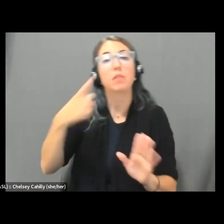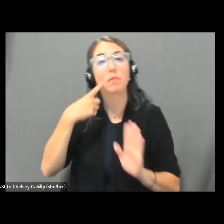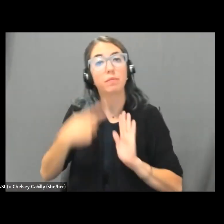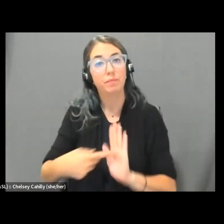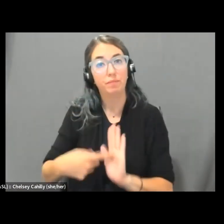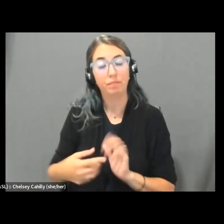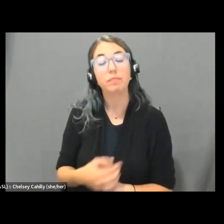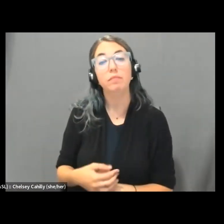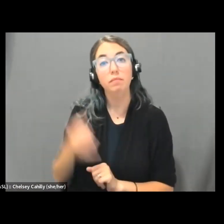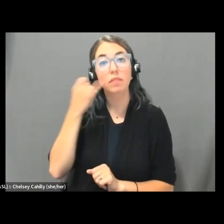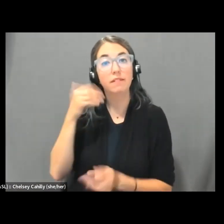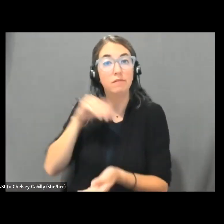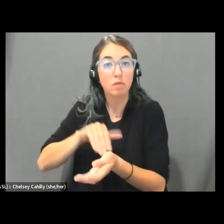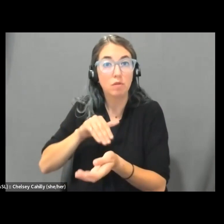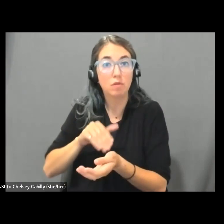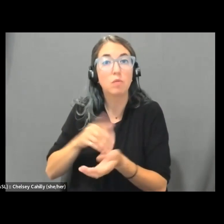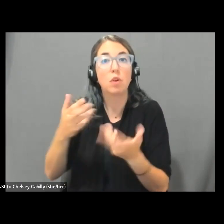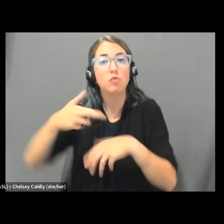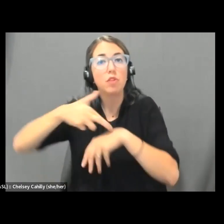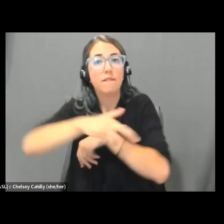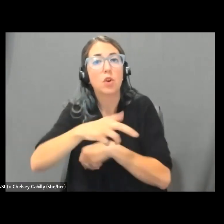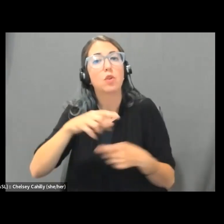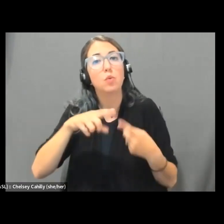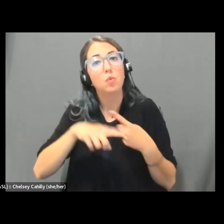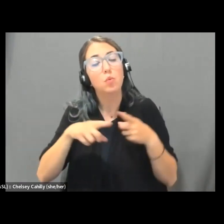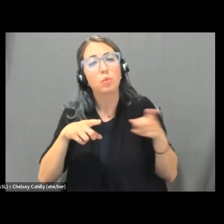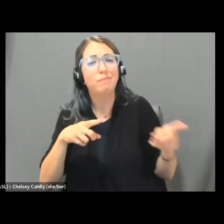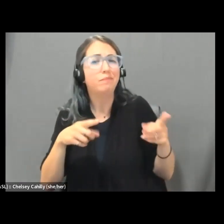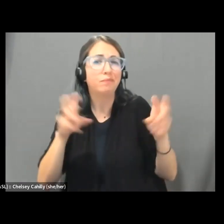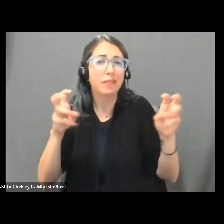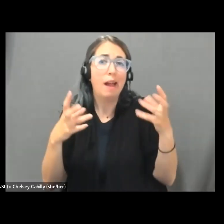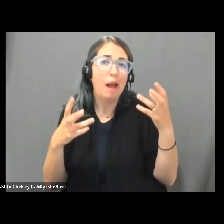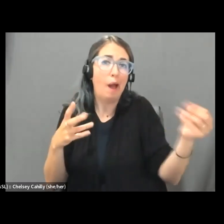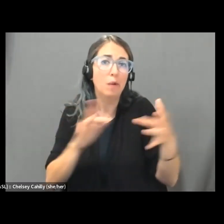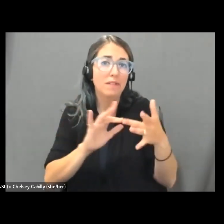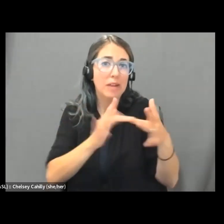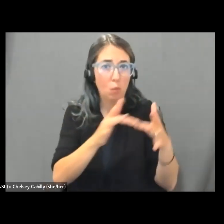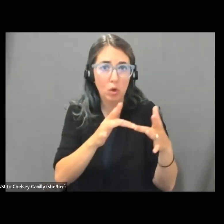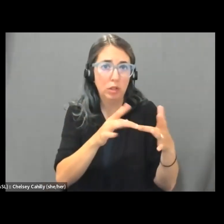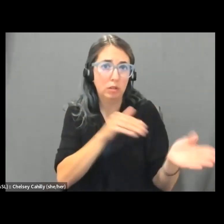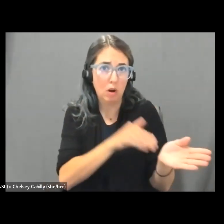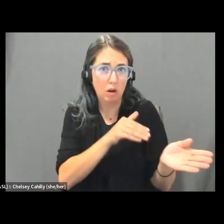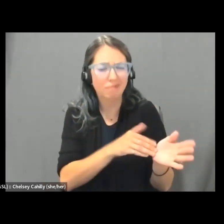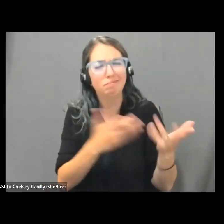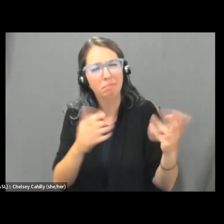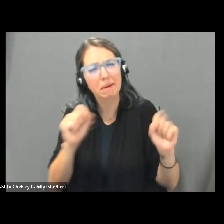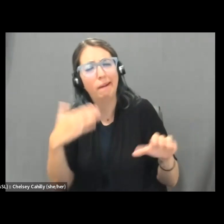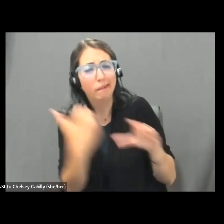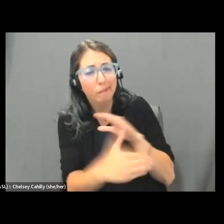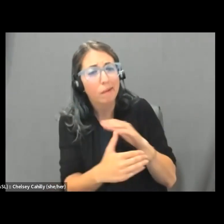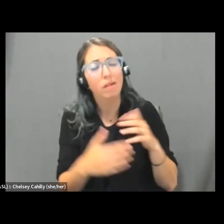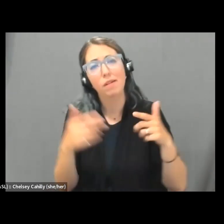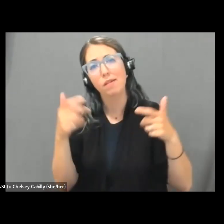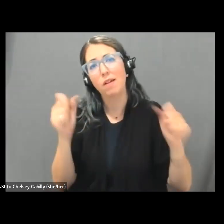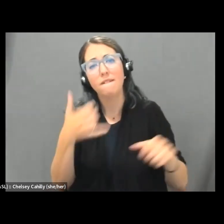to an out-of-network participant, you can still send that participant an email or perhaps give them a call on the phone, but that referral won't be